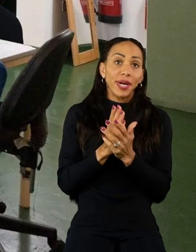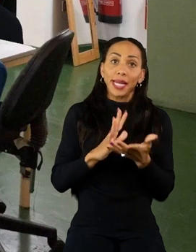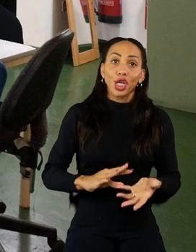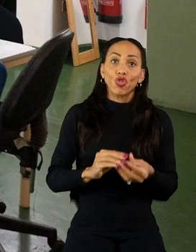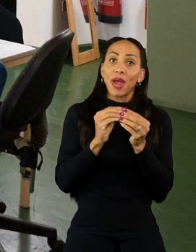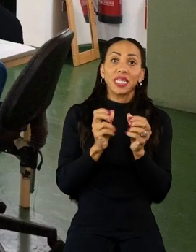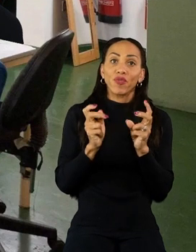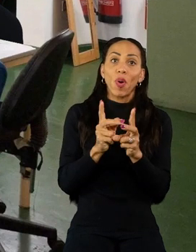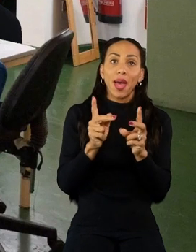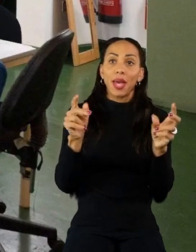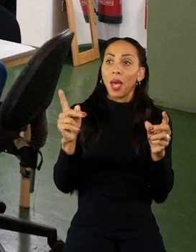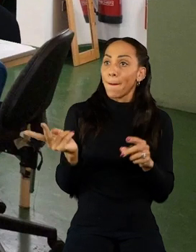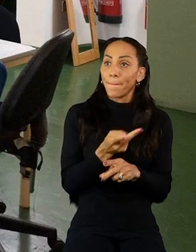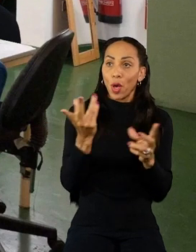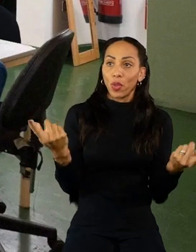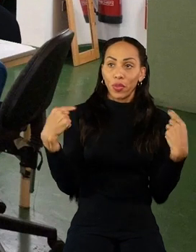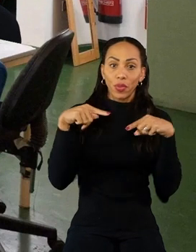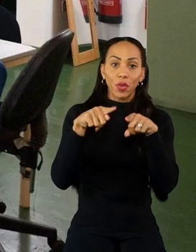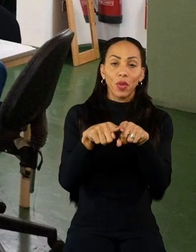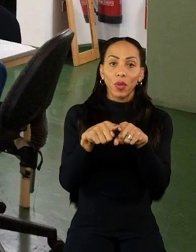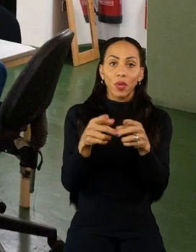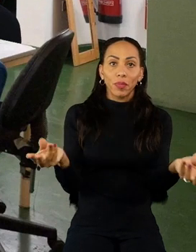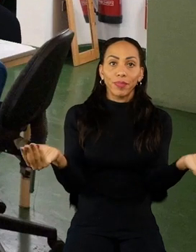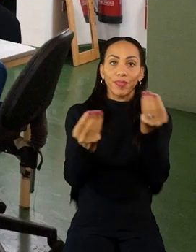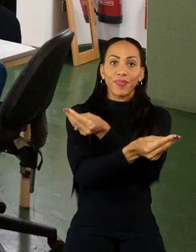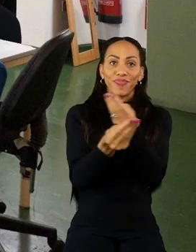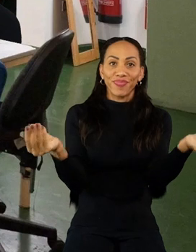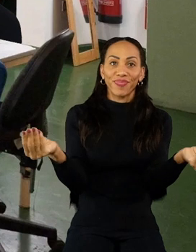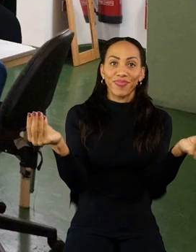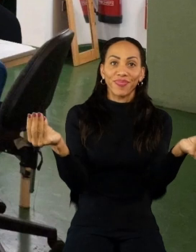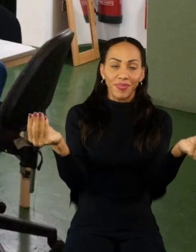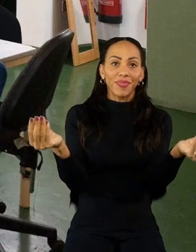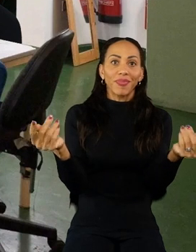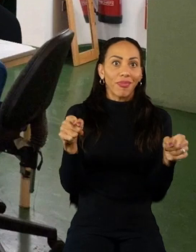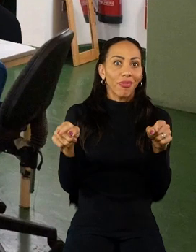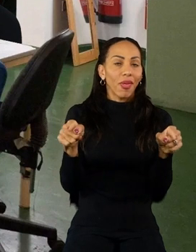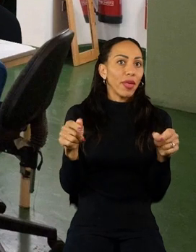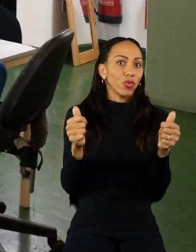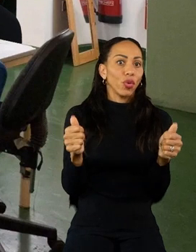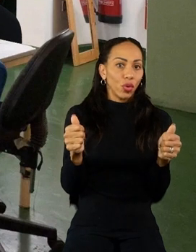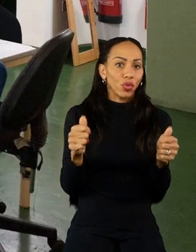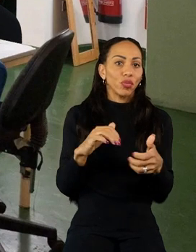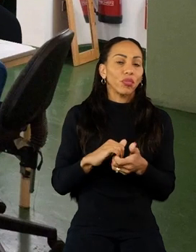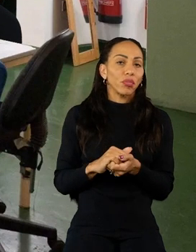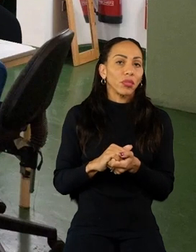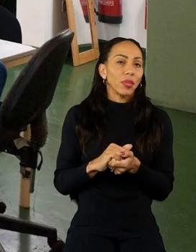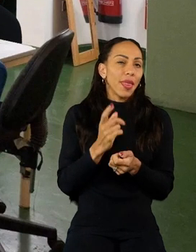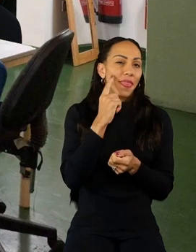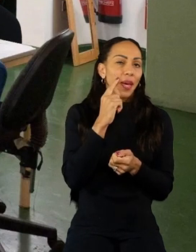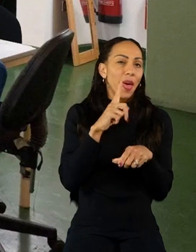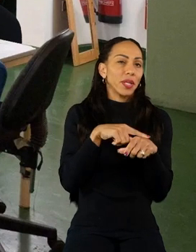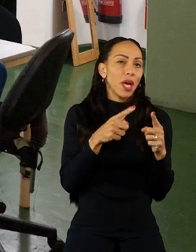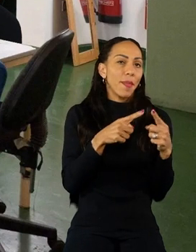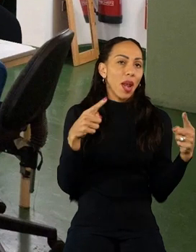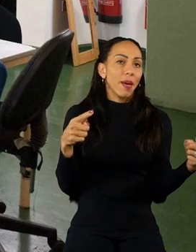really creative way of bringing the two things together, that they inform each other. I think that's the thing going forward, to think